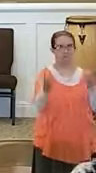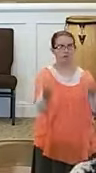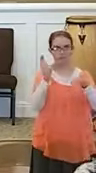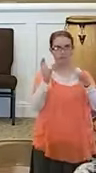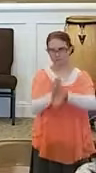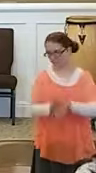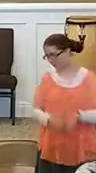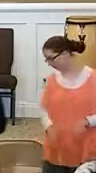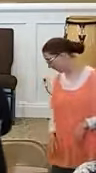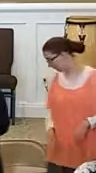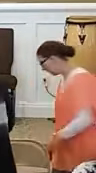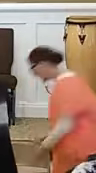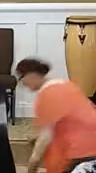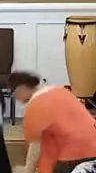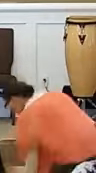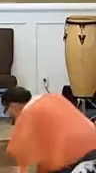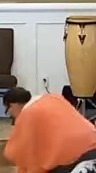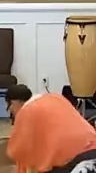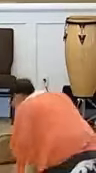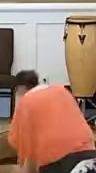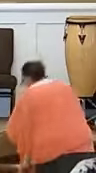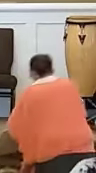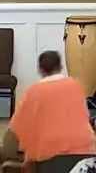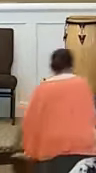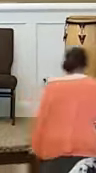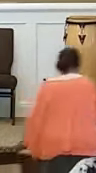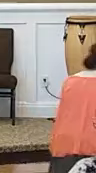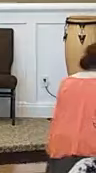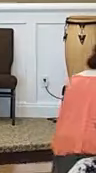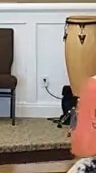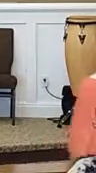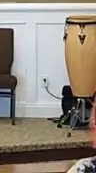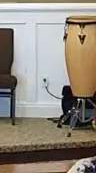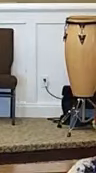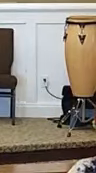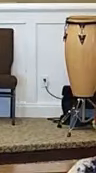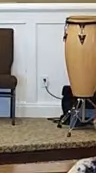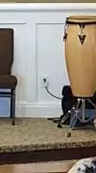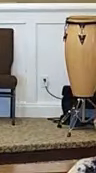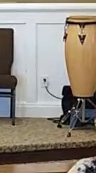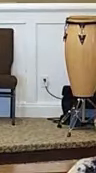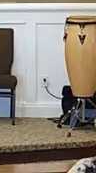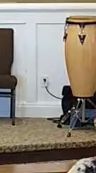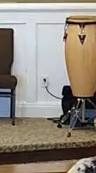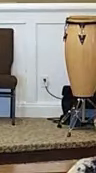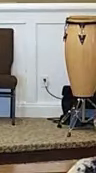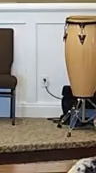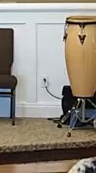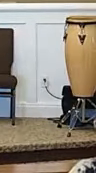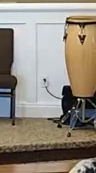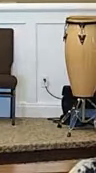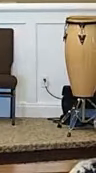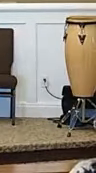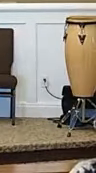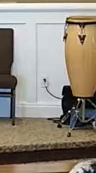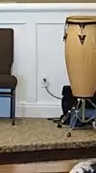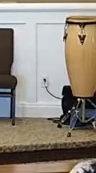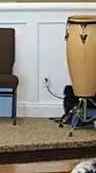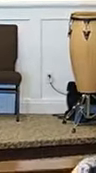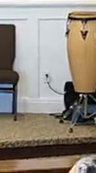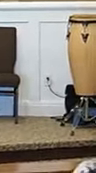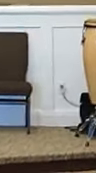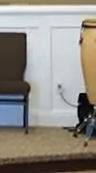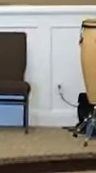Church, would you come and gather around? Let's find us a place to pray. If you want to come and pray with the church, we invite you to do so.